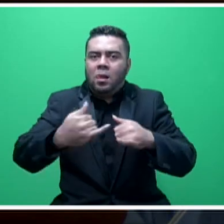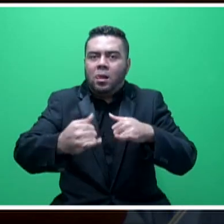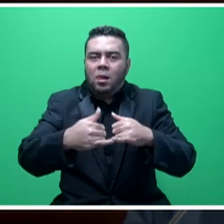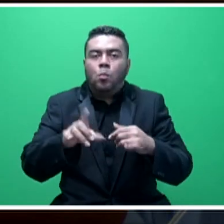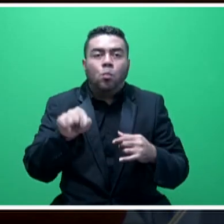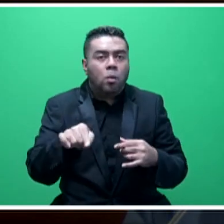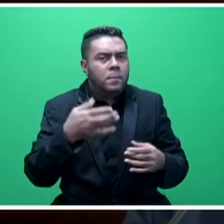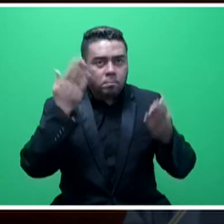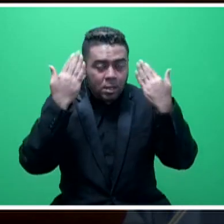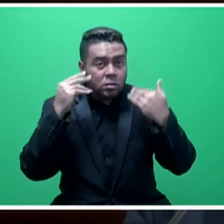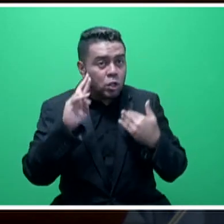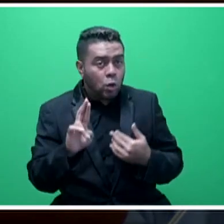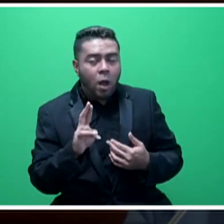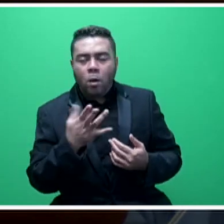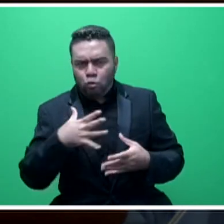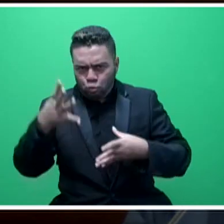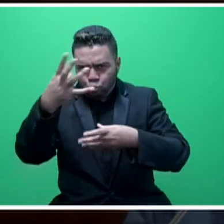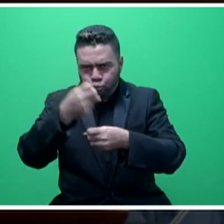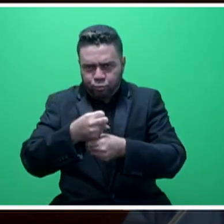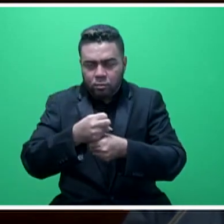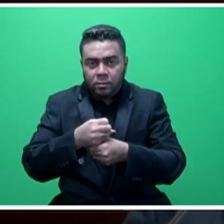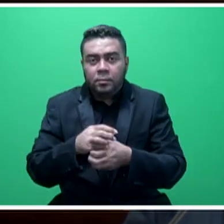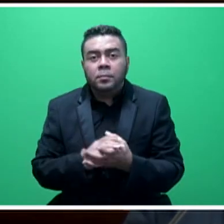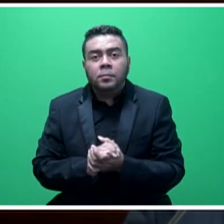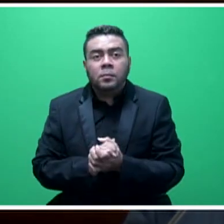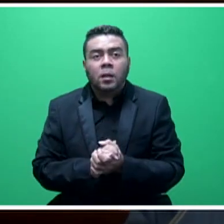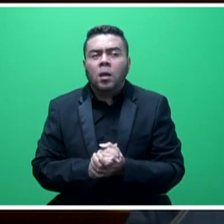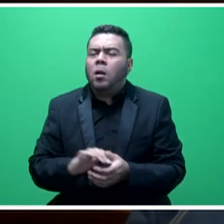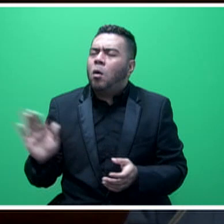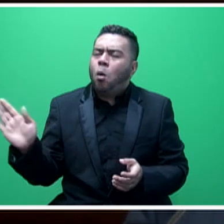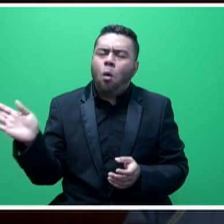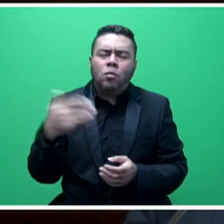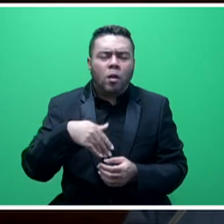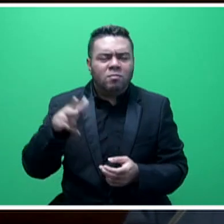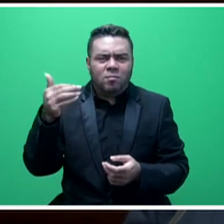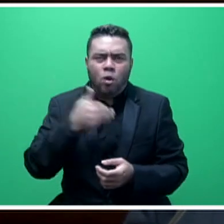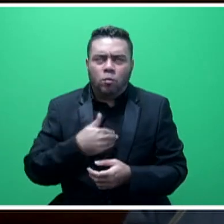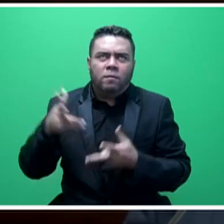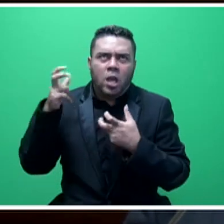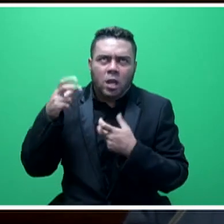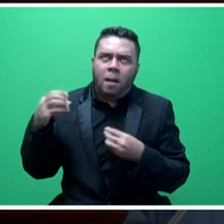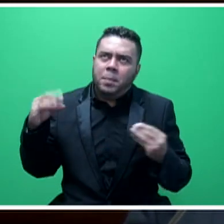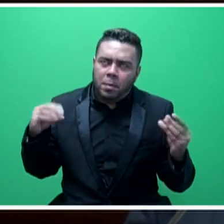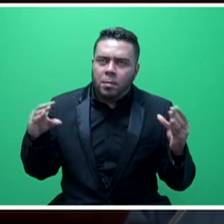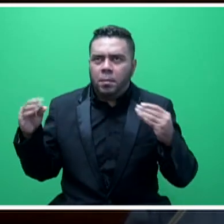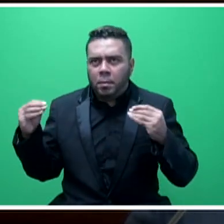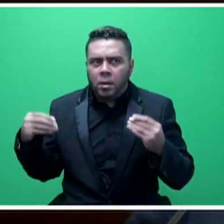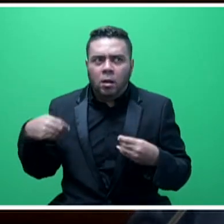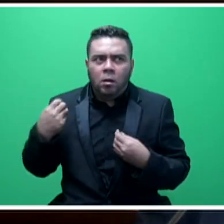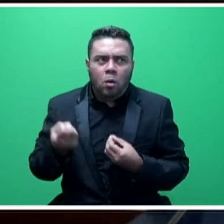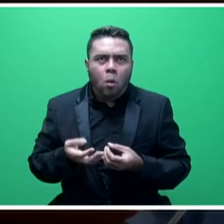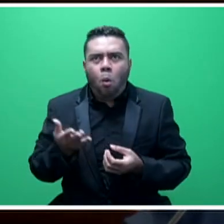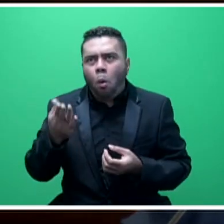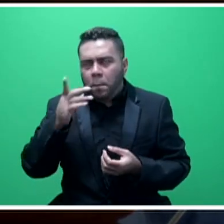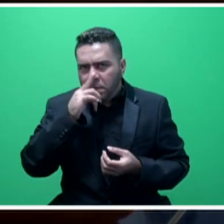Speaker, sir, might I conclude by just saying, all throughout this morning we heard about rudderless, and everybody was suddenly grabbed onto